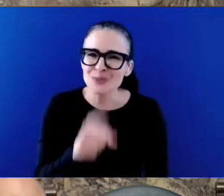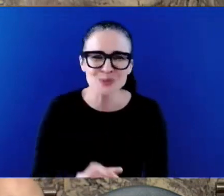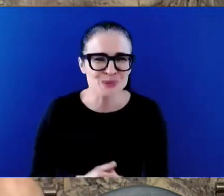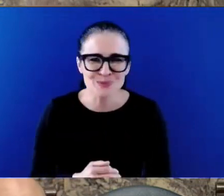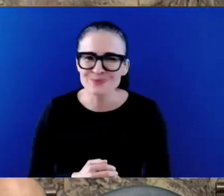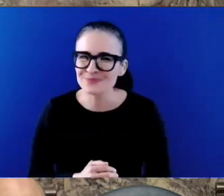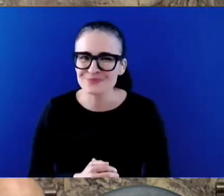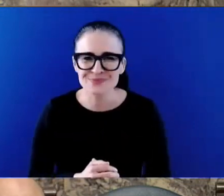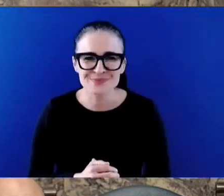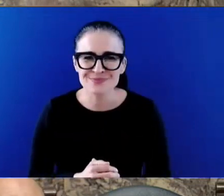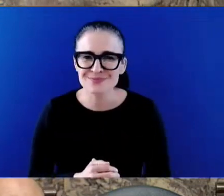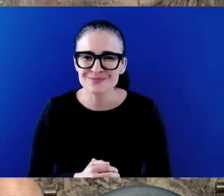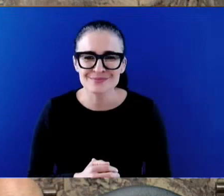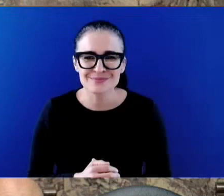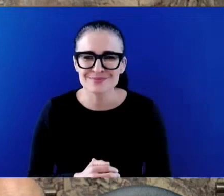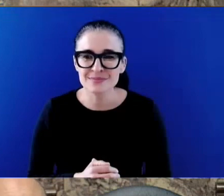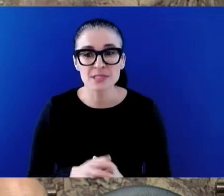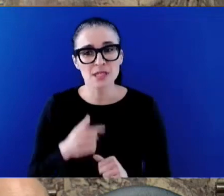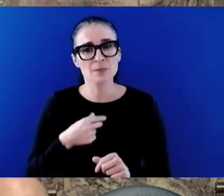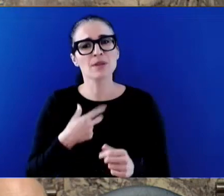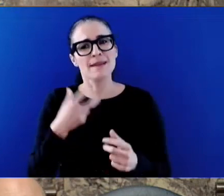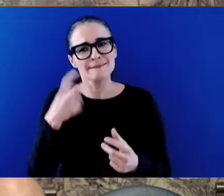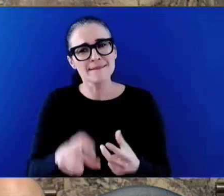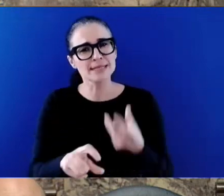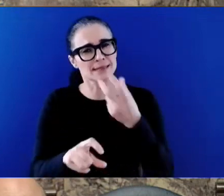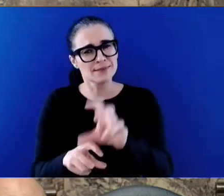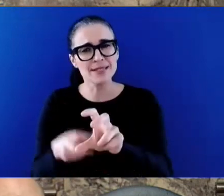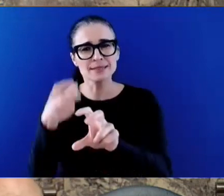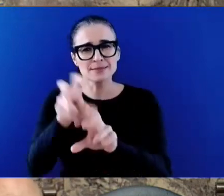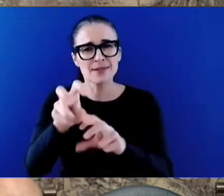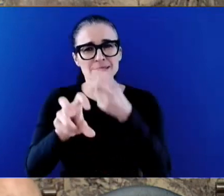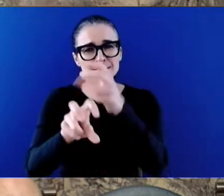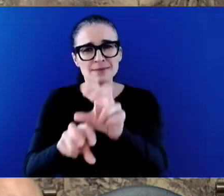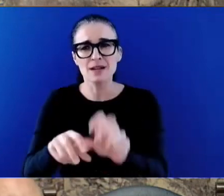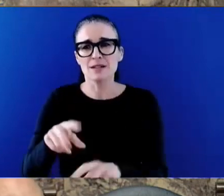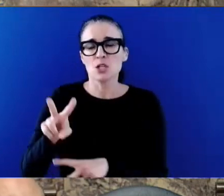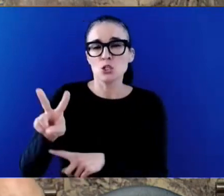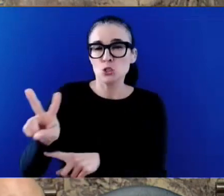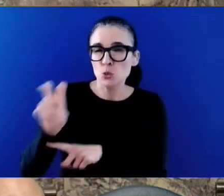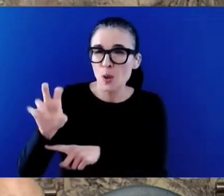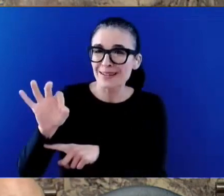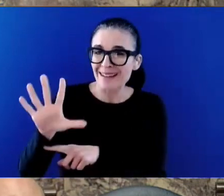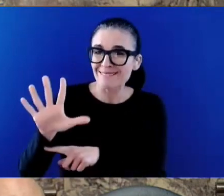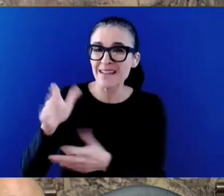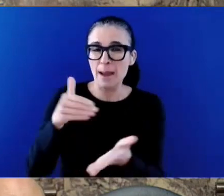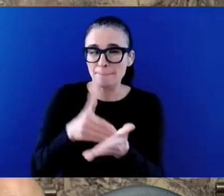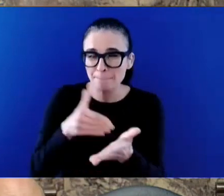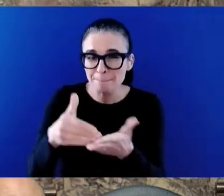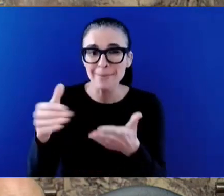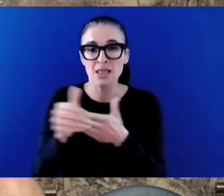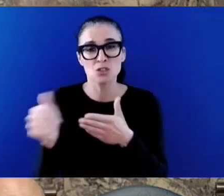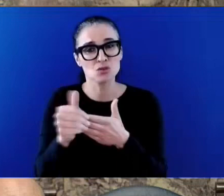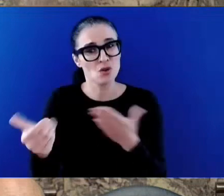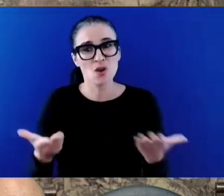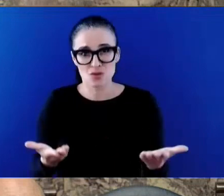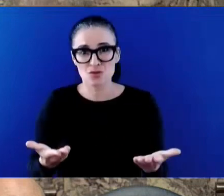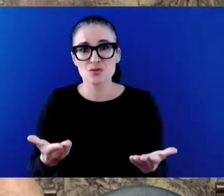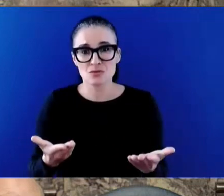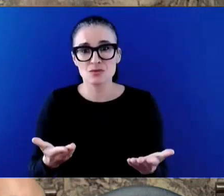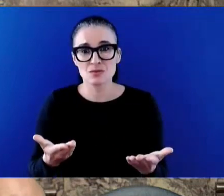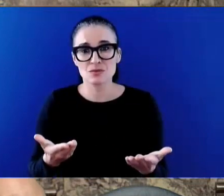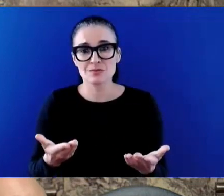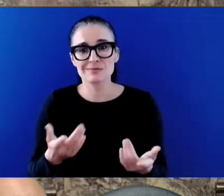million, Honourable Speaker. The first physician's assistant program in British Columbia will be at Saanich Peninsula Hospital. We're adding